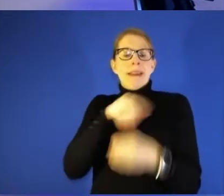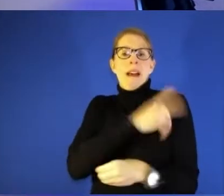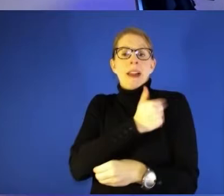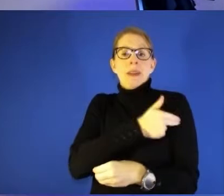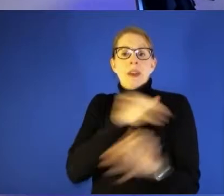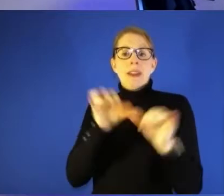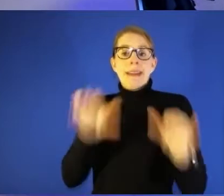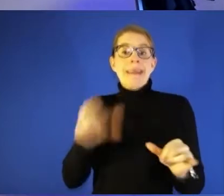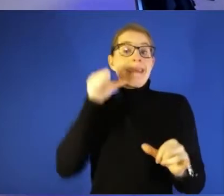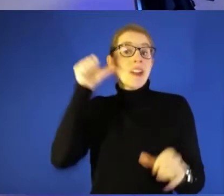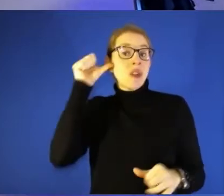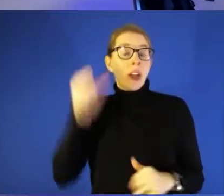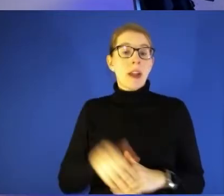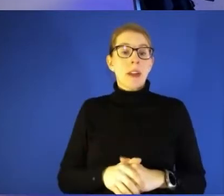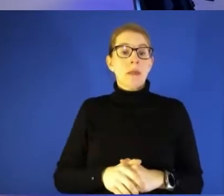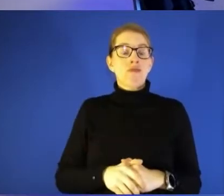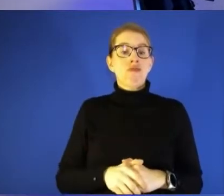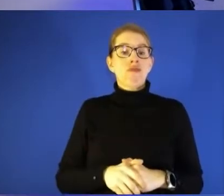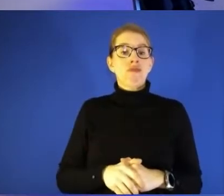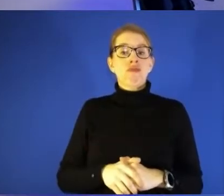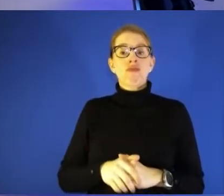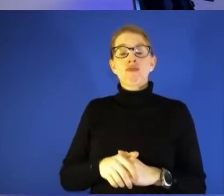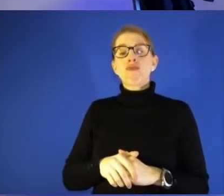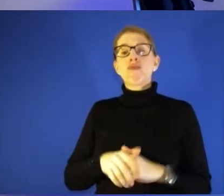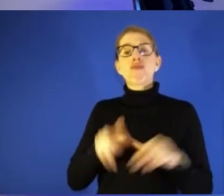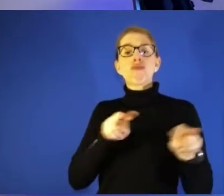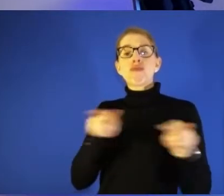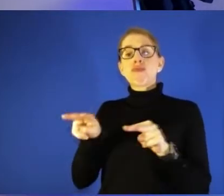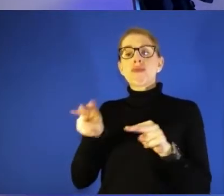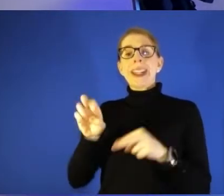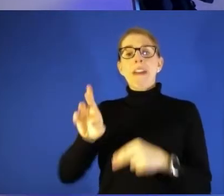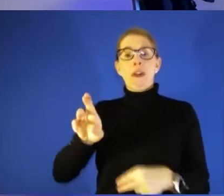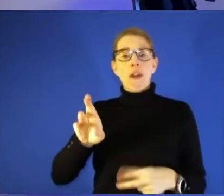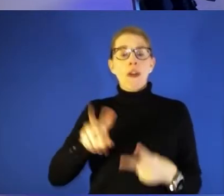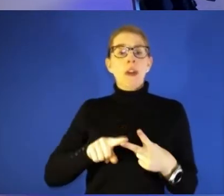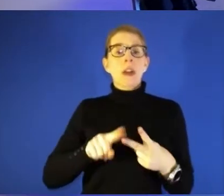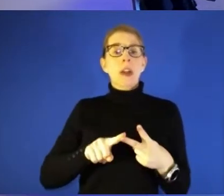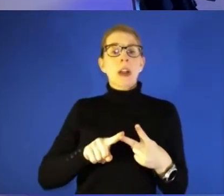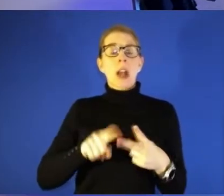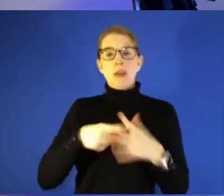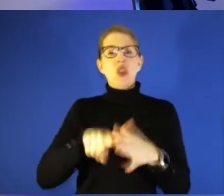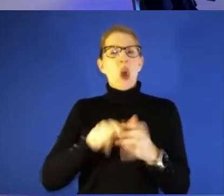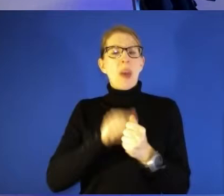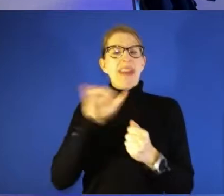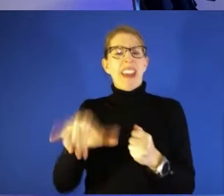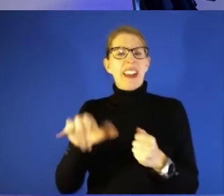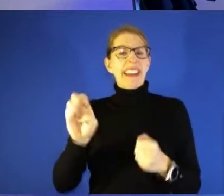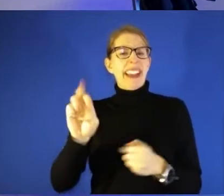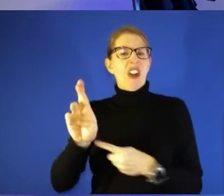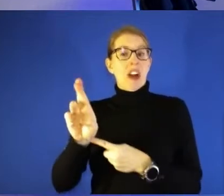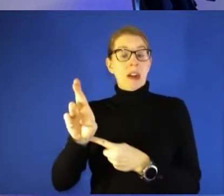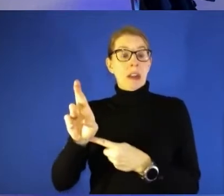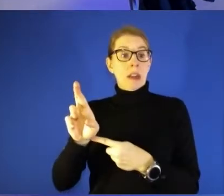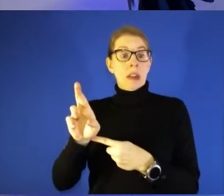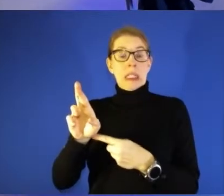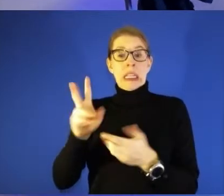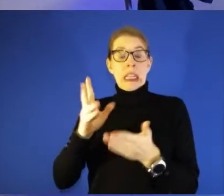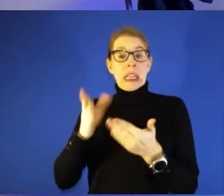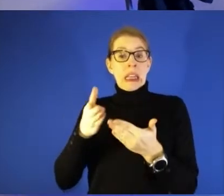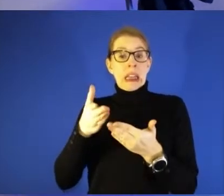we took a look inside the ER. I want to start with that. Are things easing at all there,